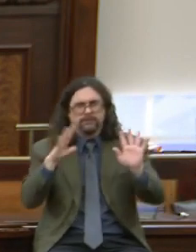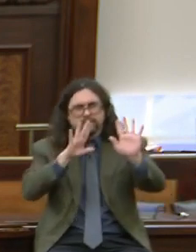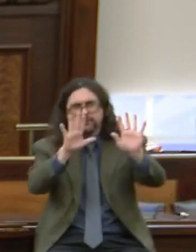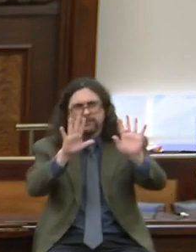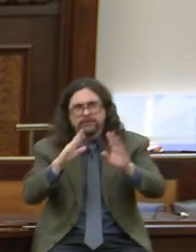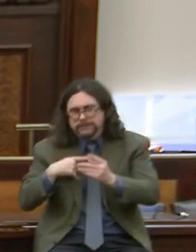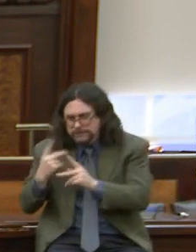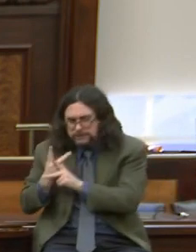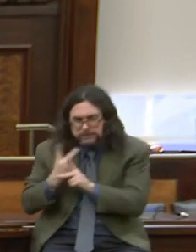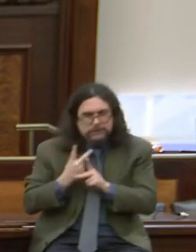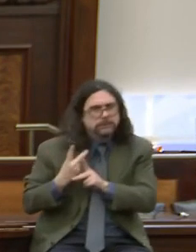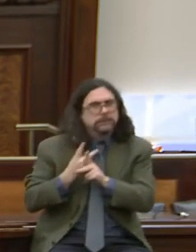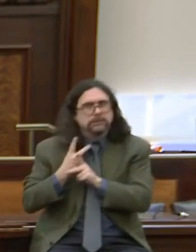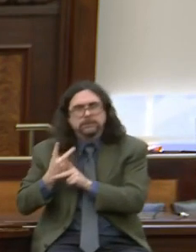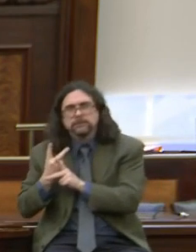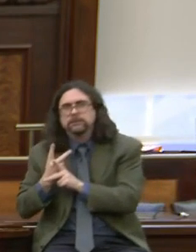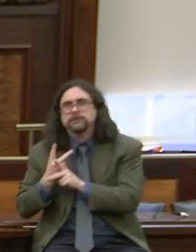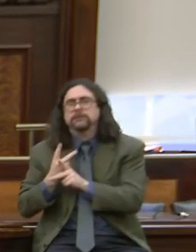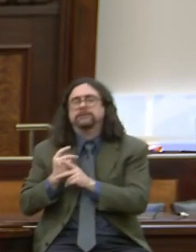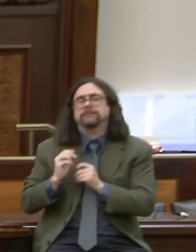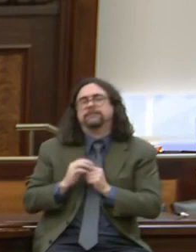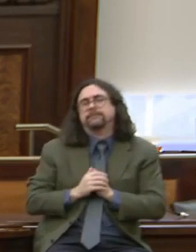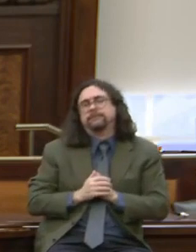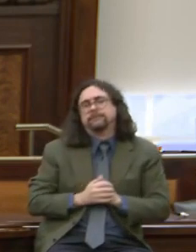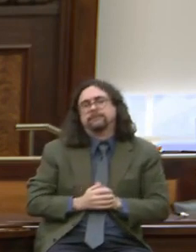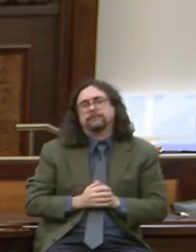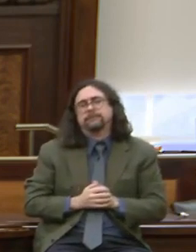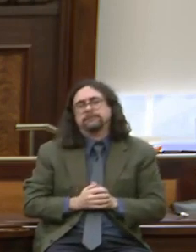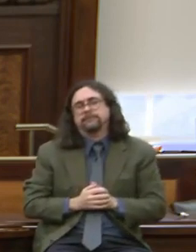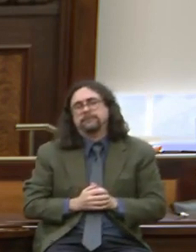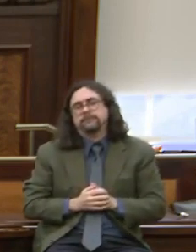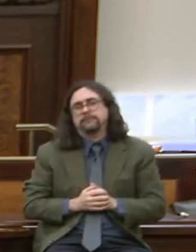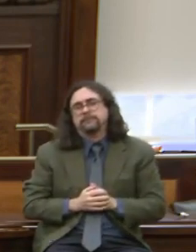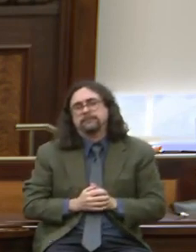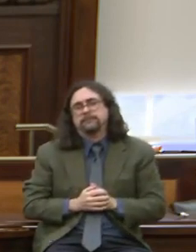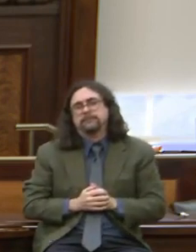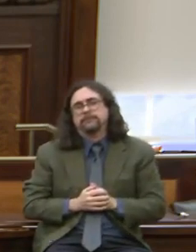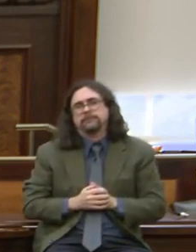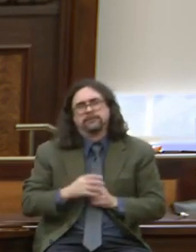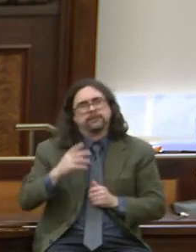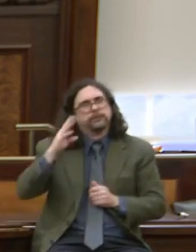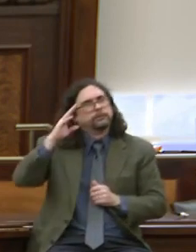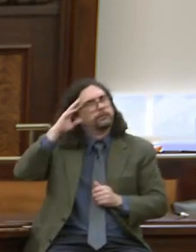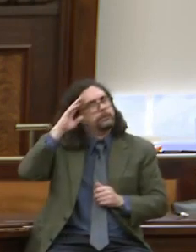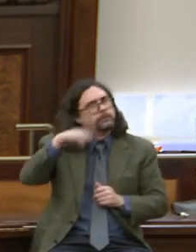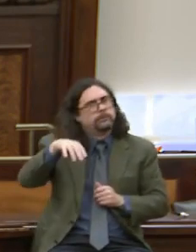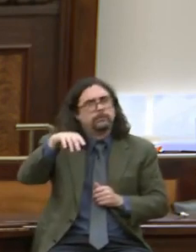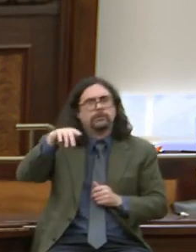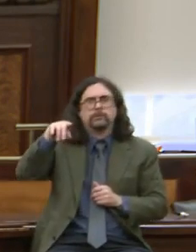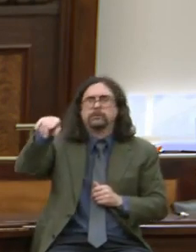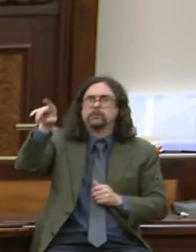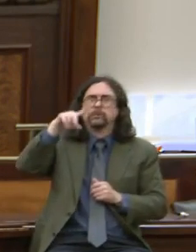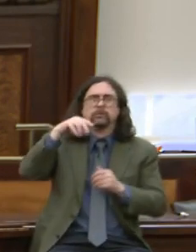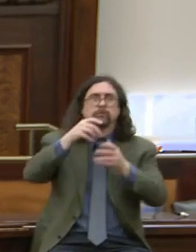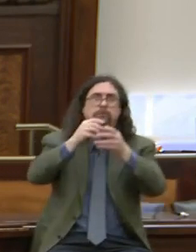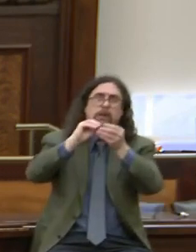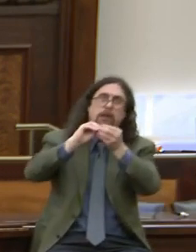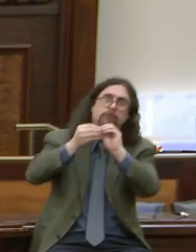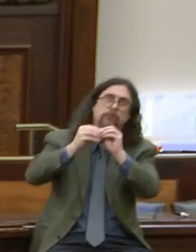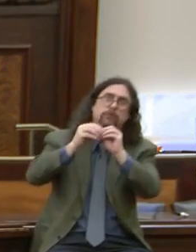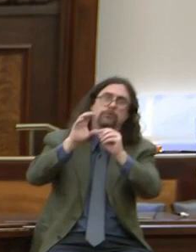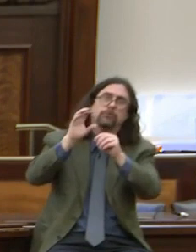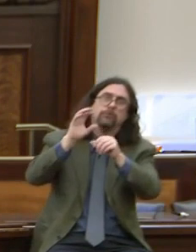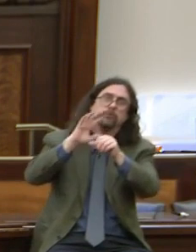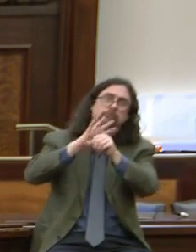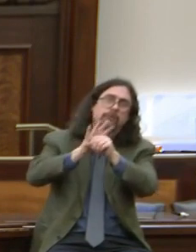quite clear this is a fast-growing crisis. In my view, I think the right guidance to give all